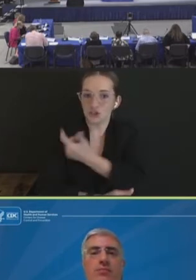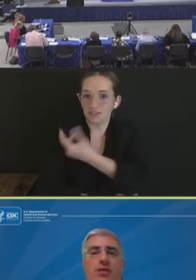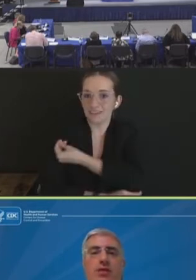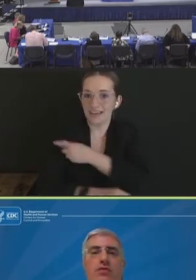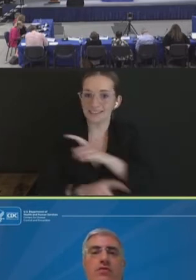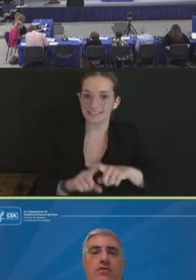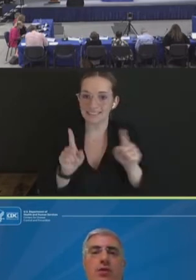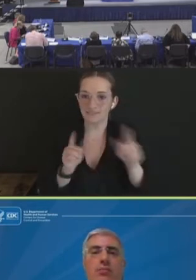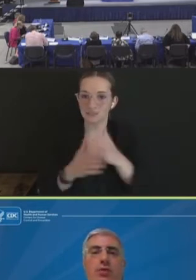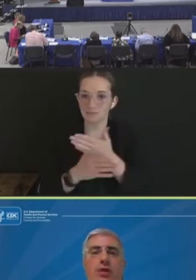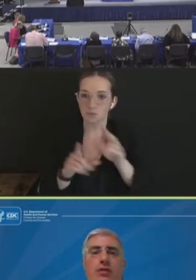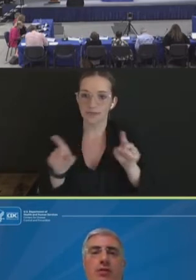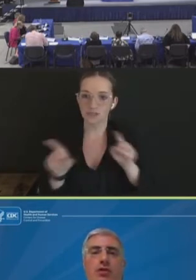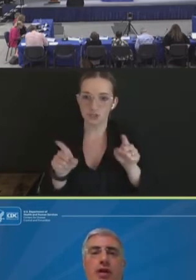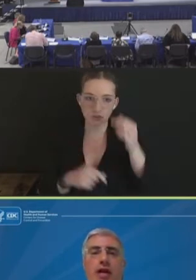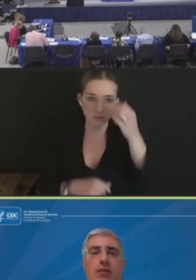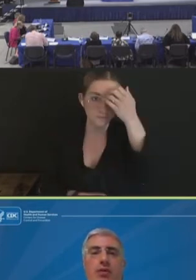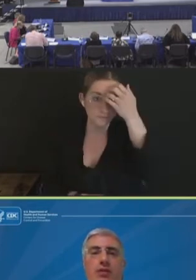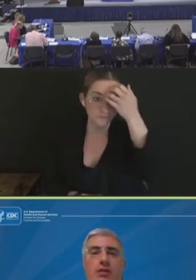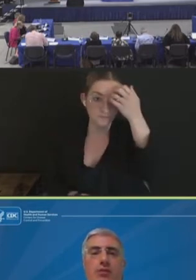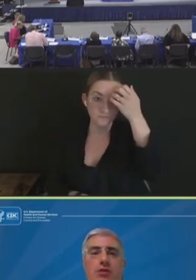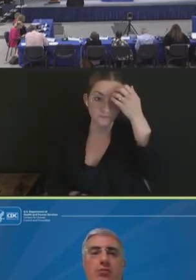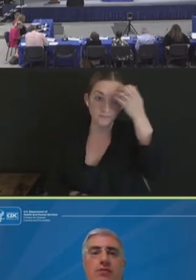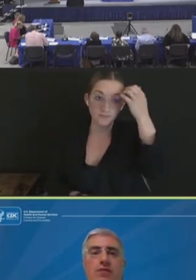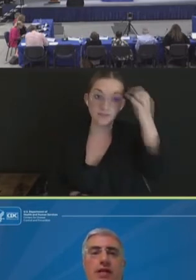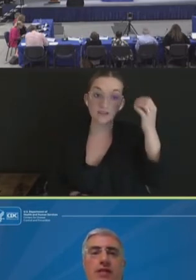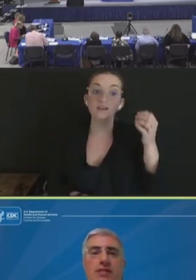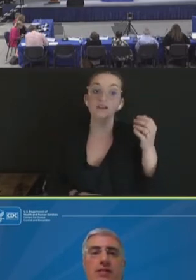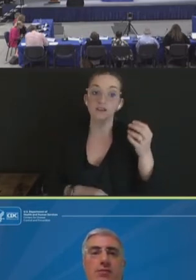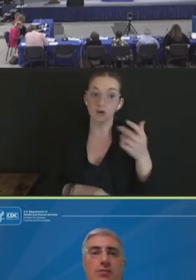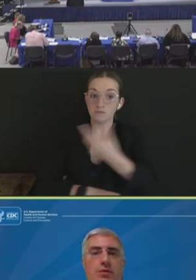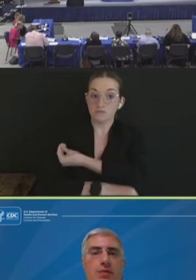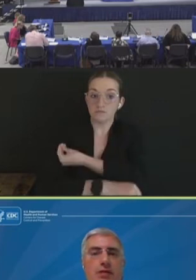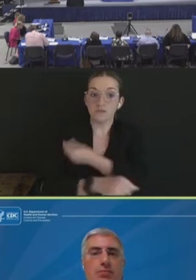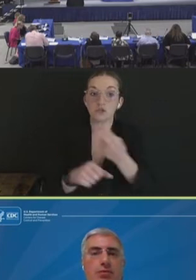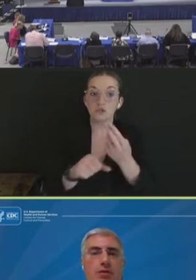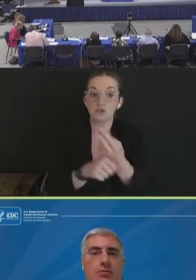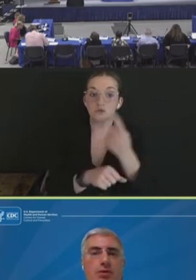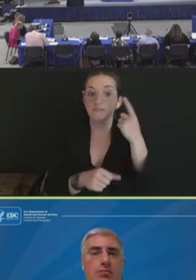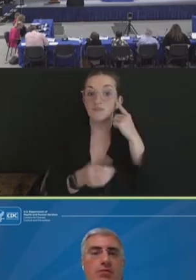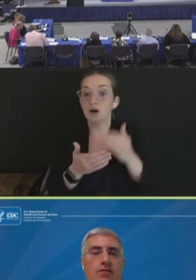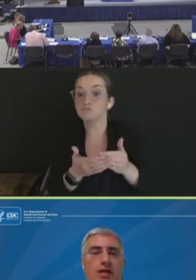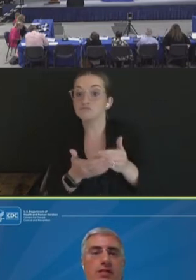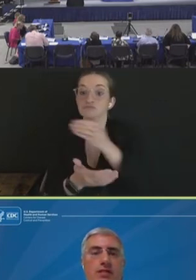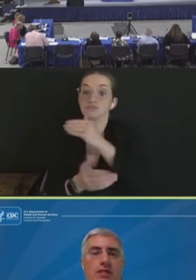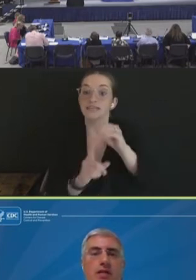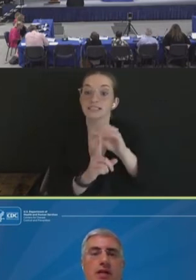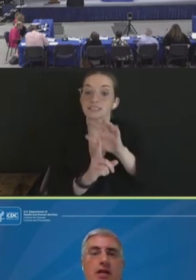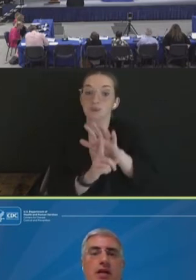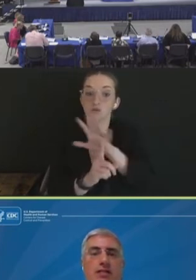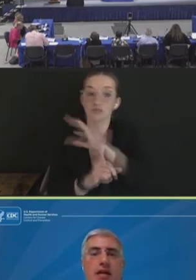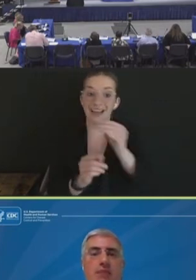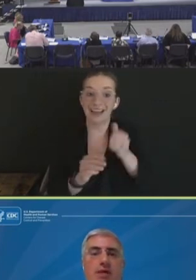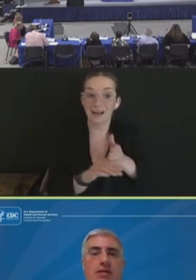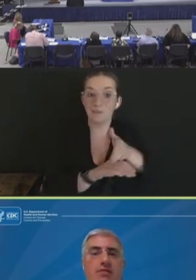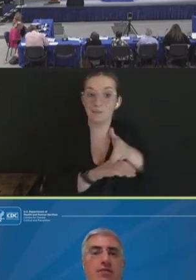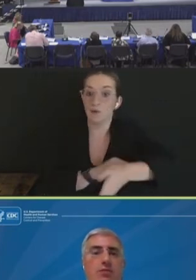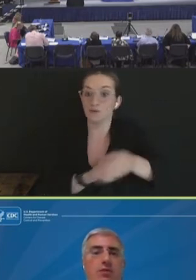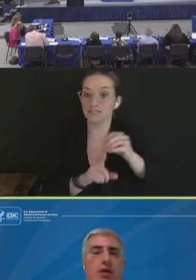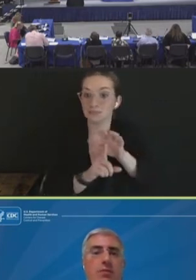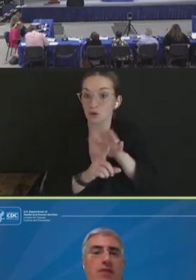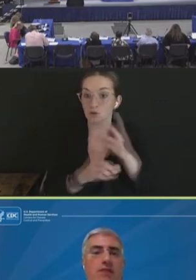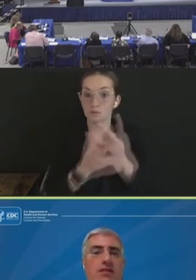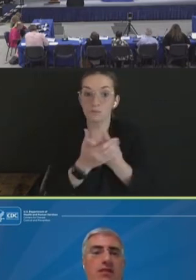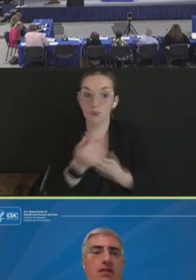Vaccines are being used for both pre-exposure and post-exposure prophylaxis. With respect to pre-exposure prophylaxis, ACIP did vote